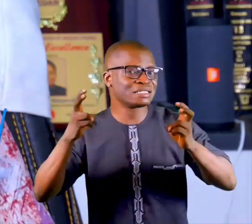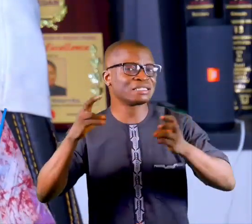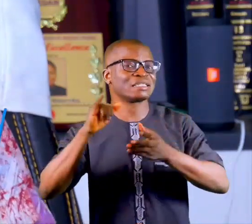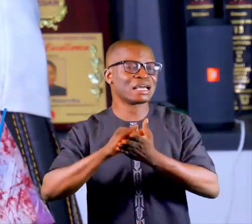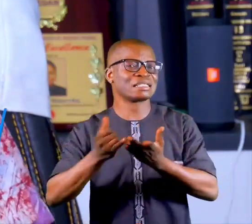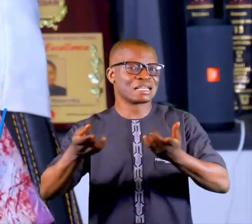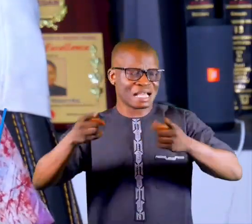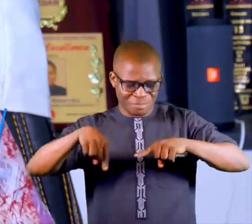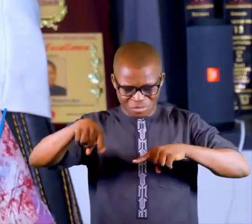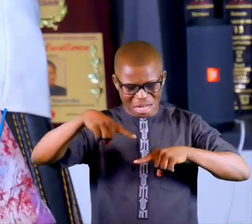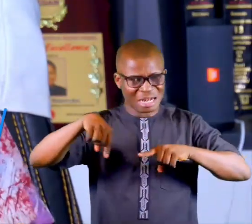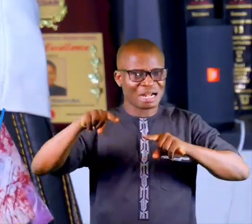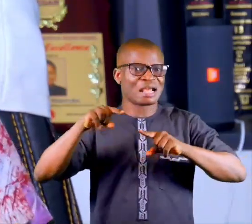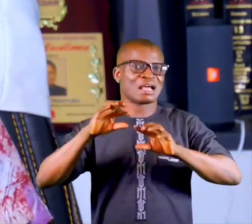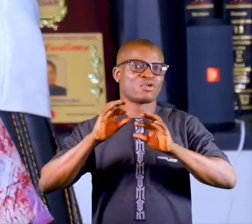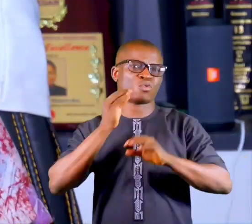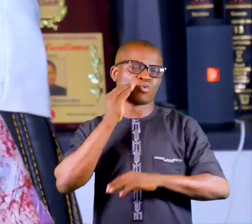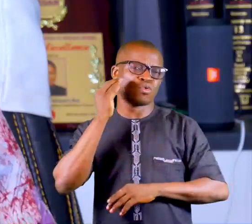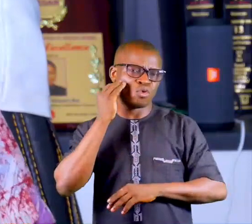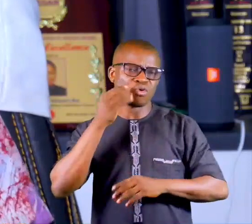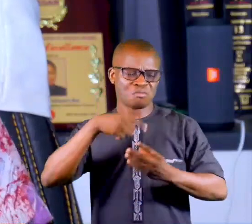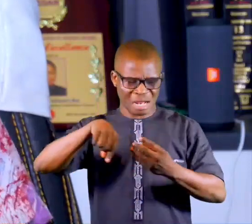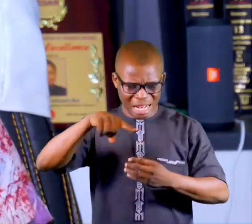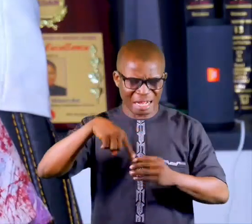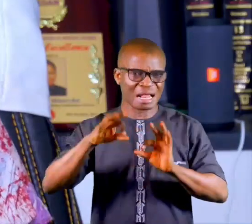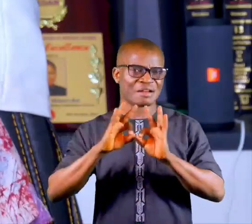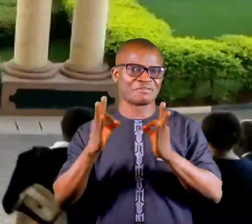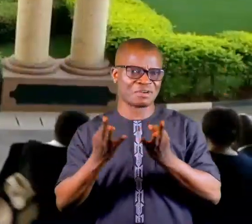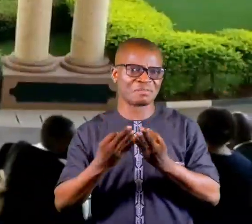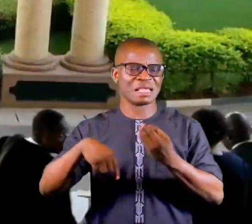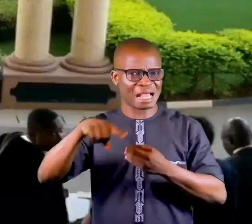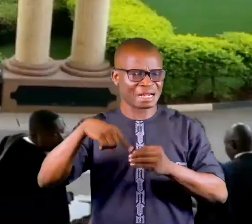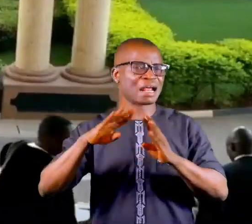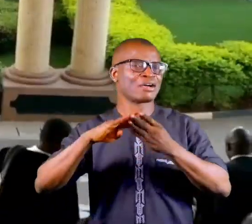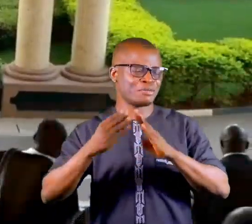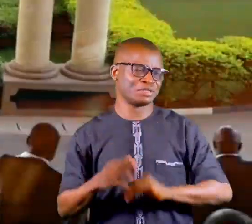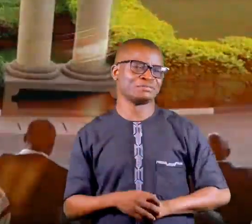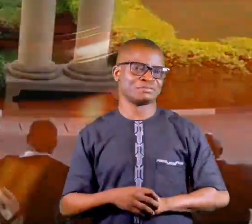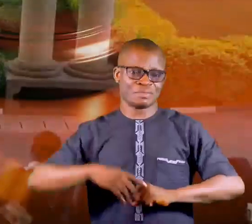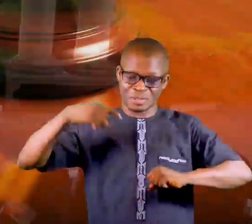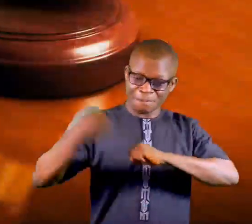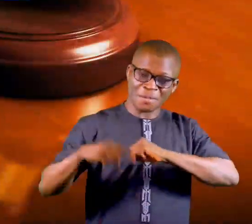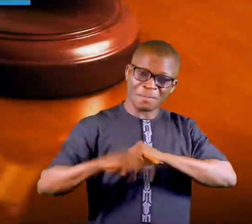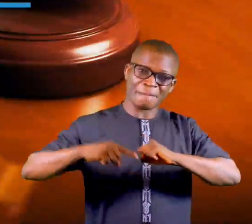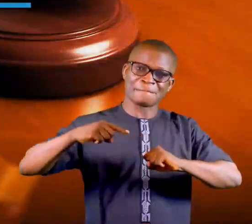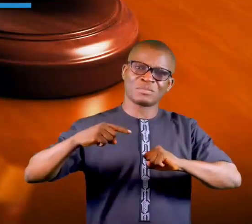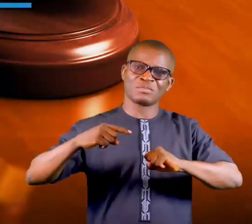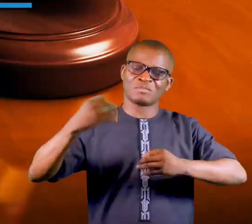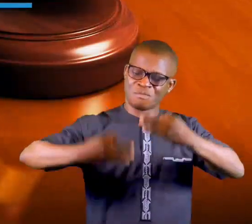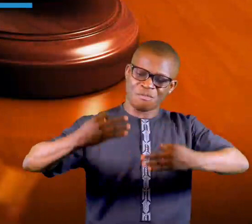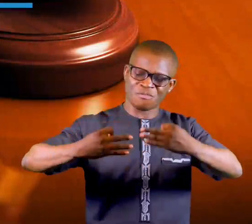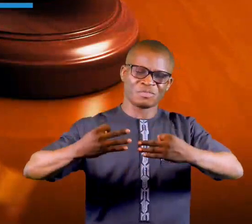happen within the home and within the family and within the community. Prosecuting cases of domestic violence is